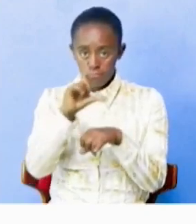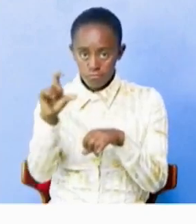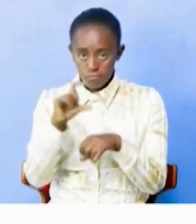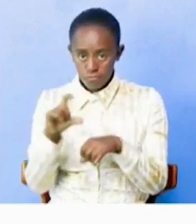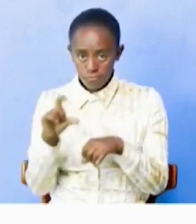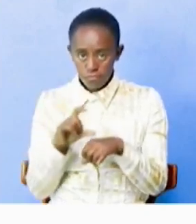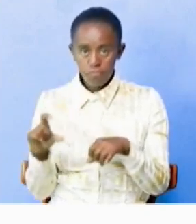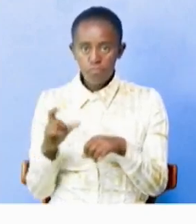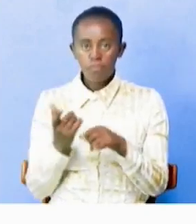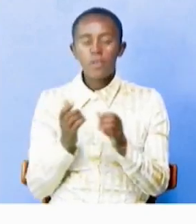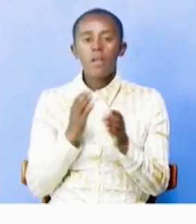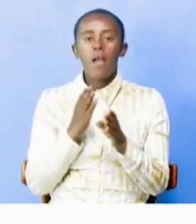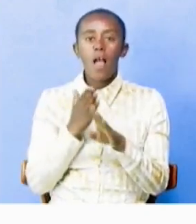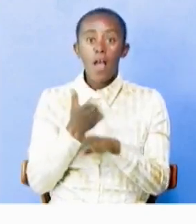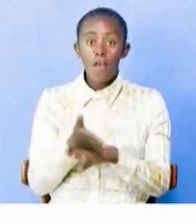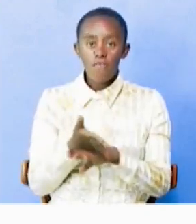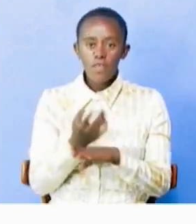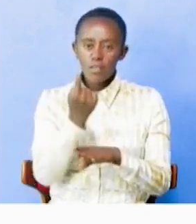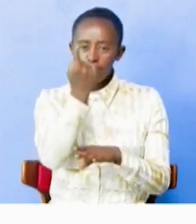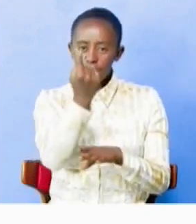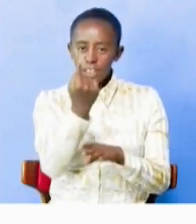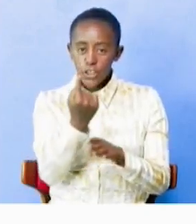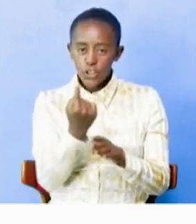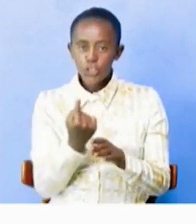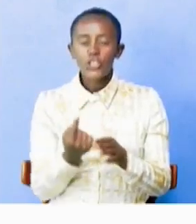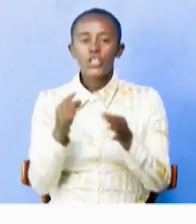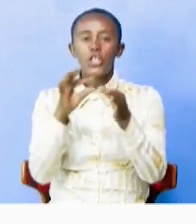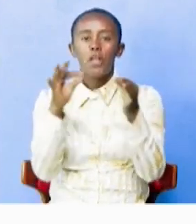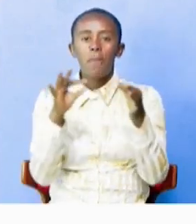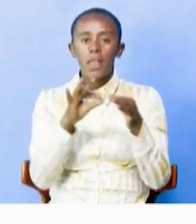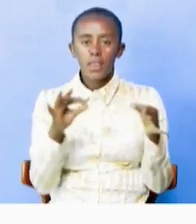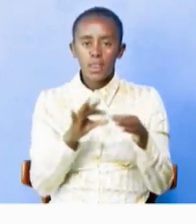after each statement.